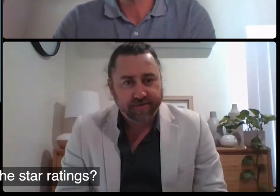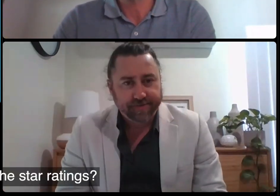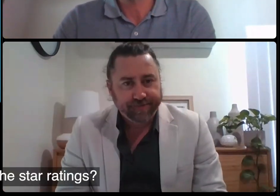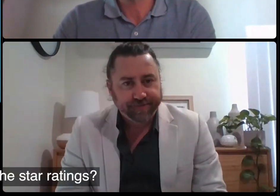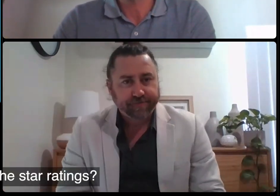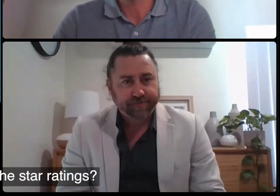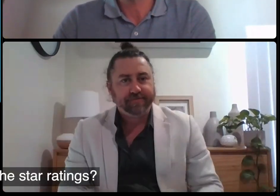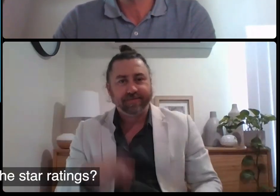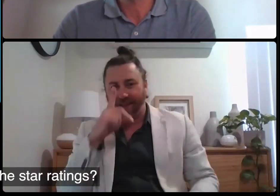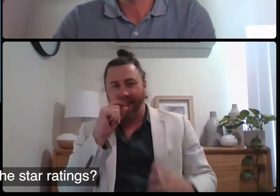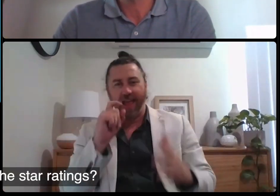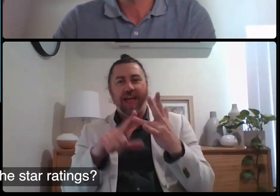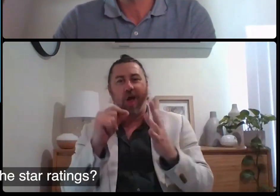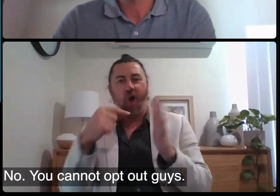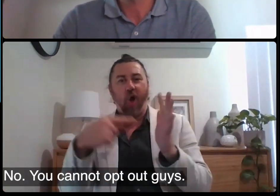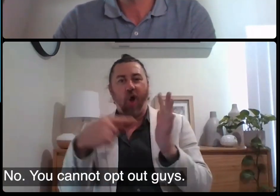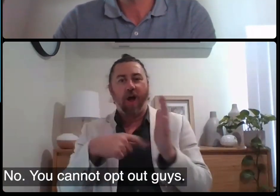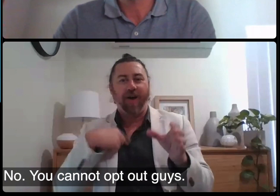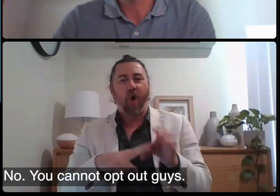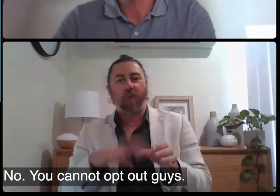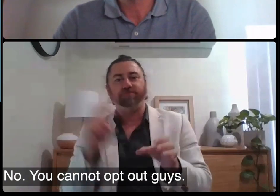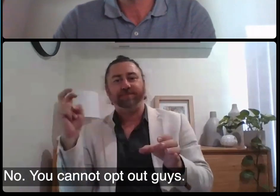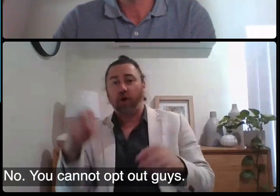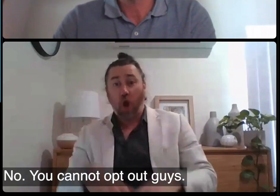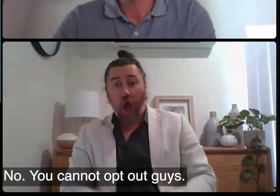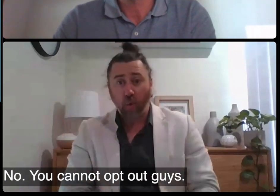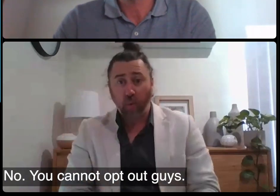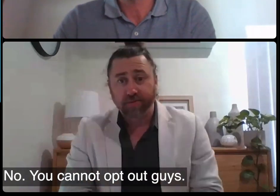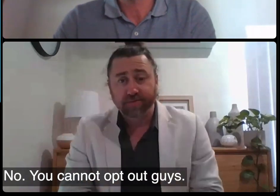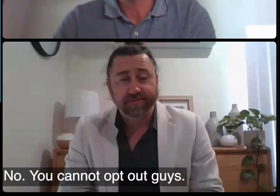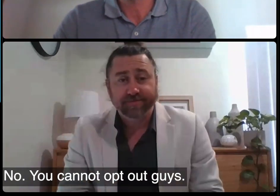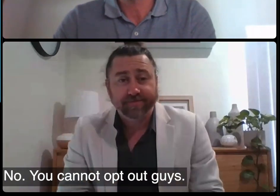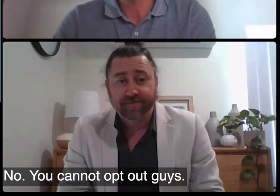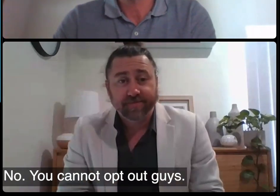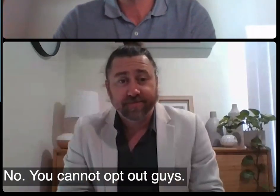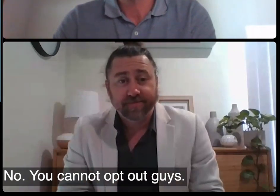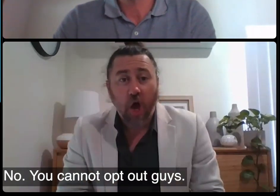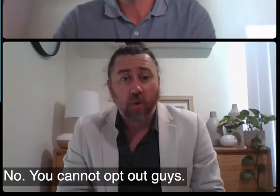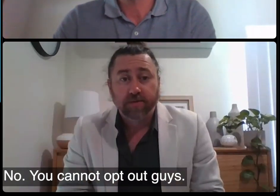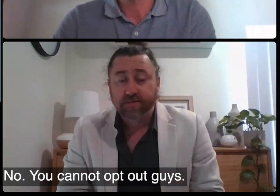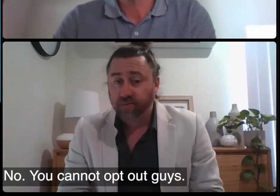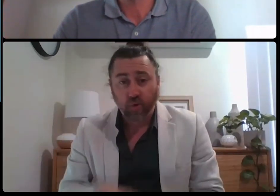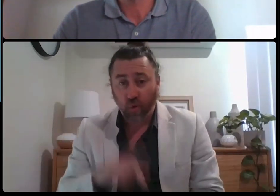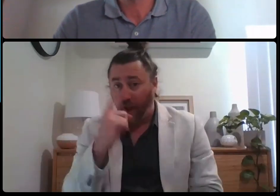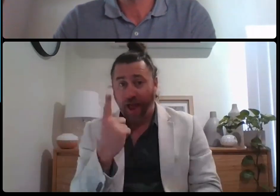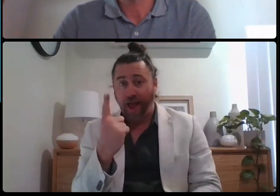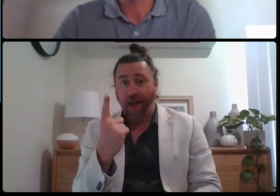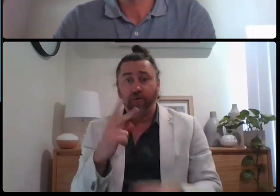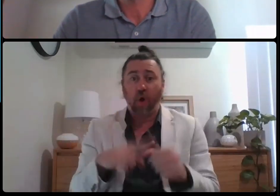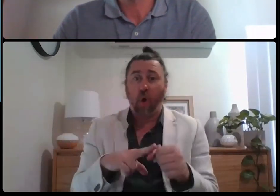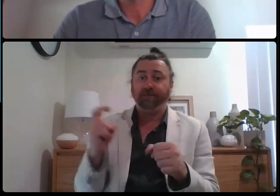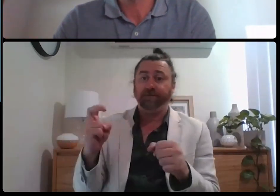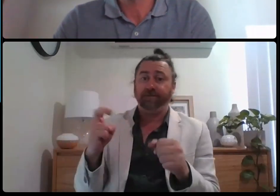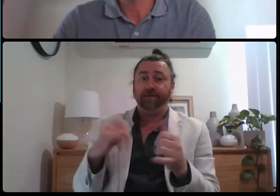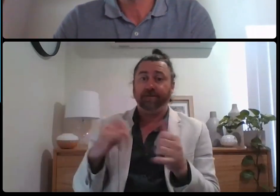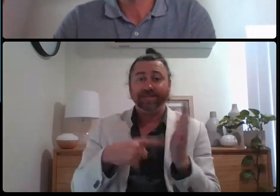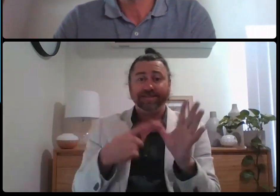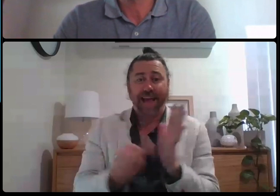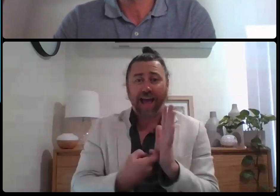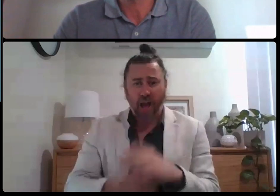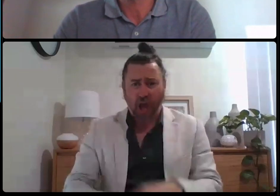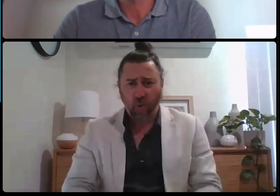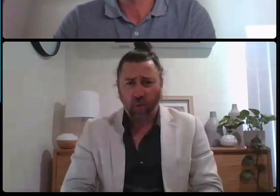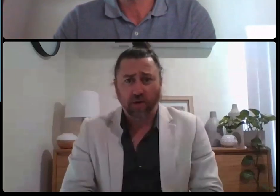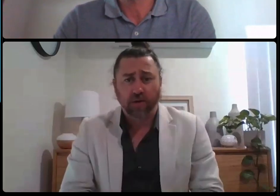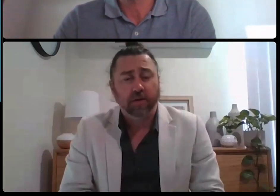of the star ratings? No. I can probably handle that. No, you cannot opt out, guys.